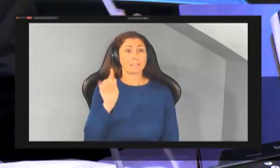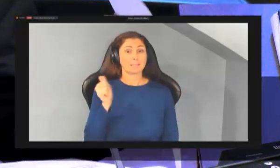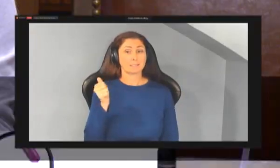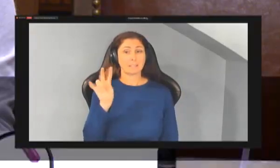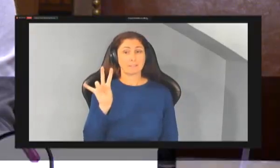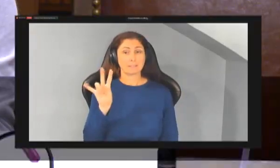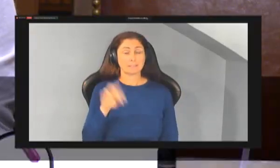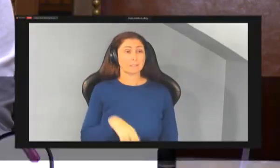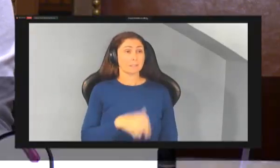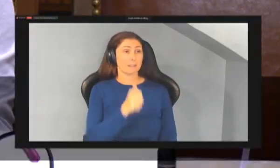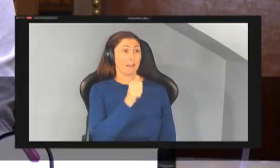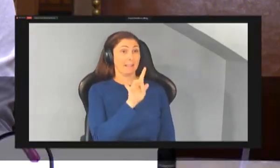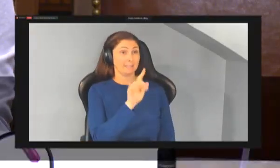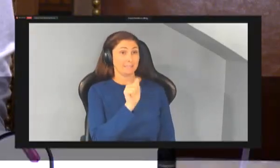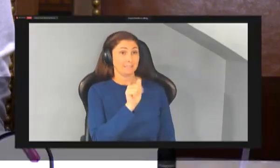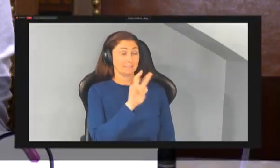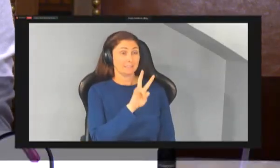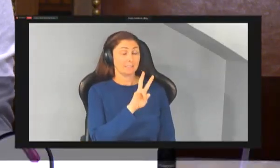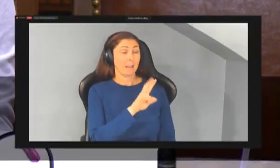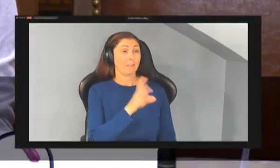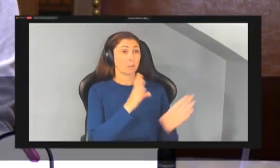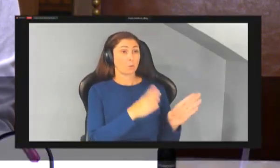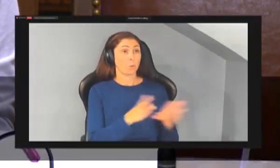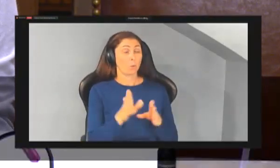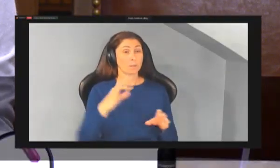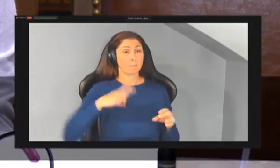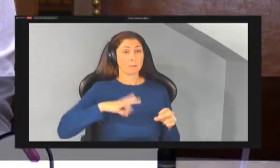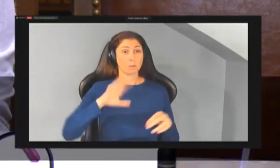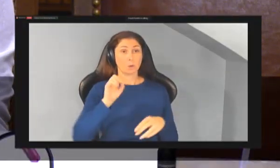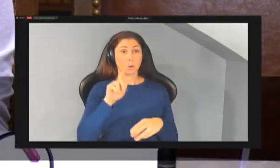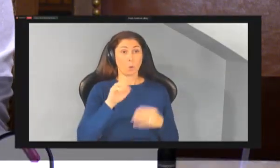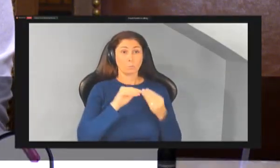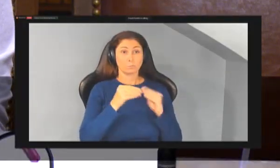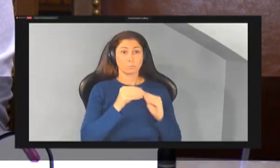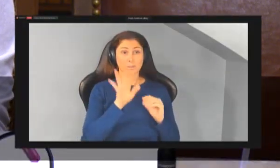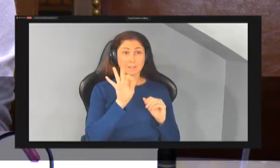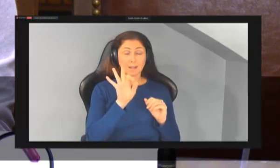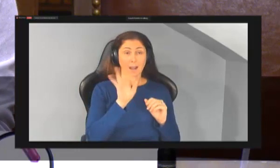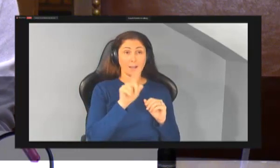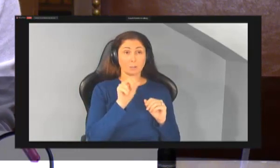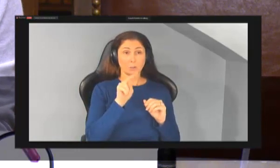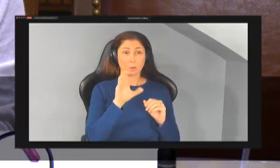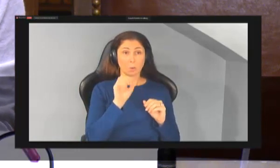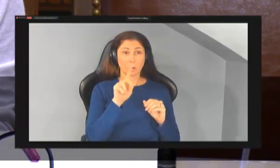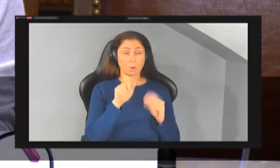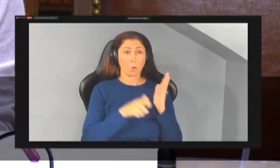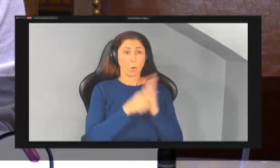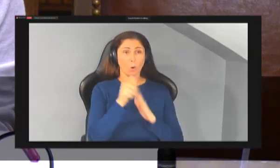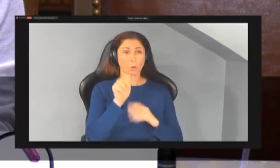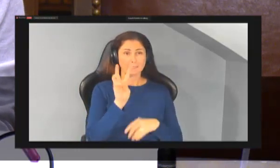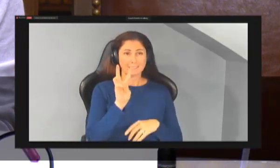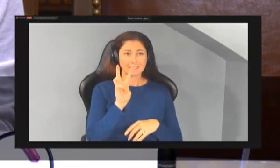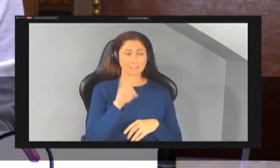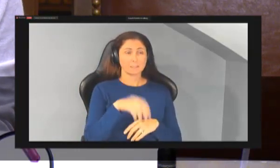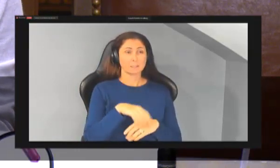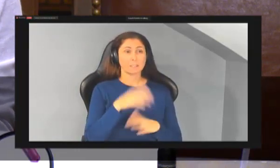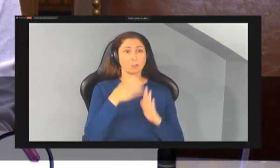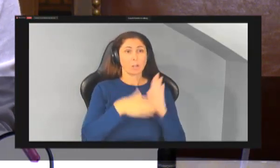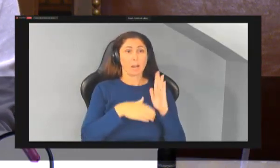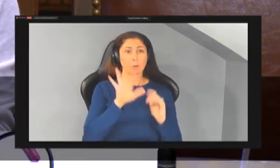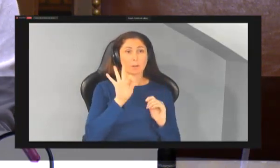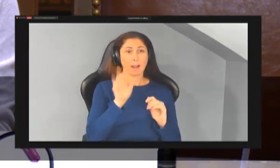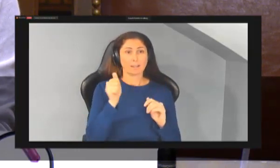Bill 1817, ordinance amending the Pittsburgh Code, Title IX, Zoning Code, Article 6, Chapter